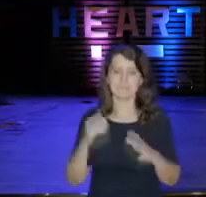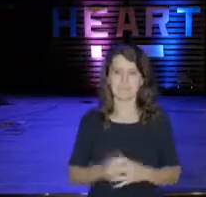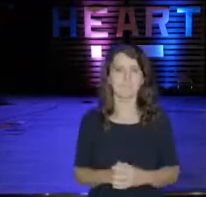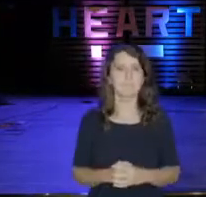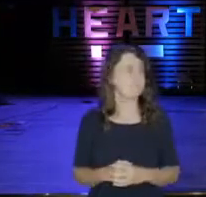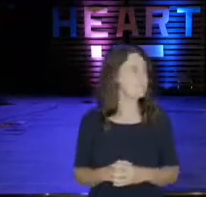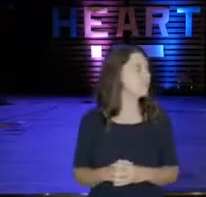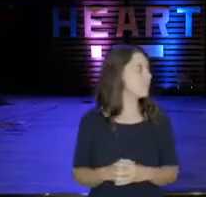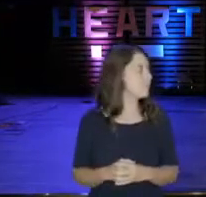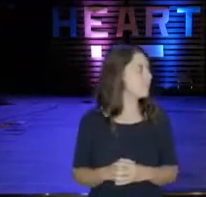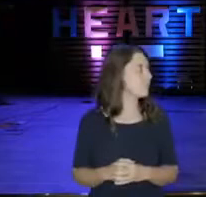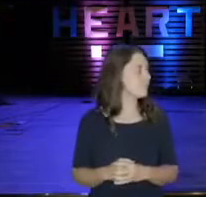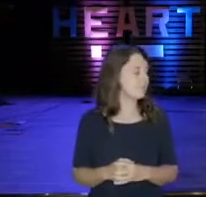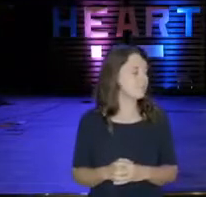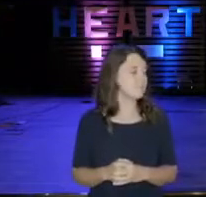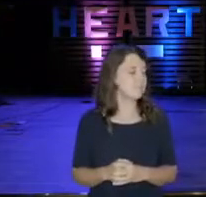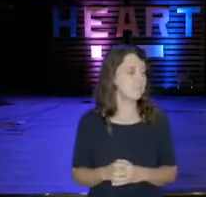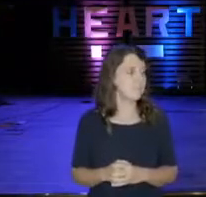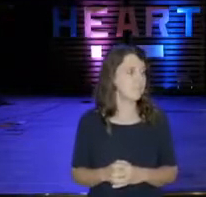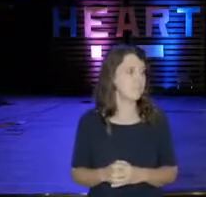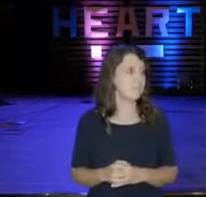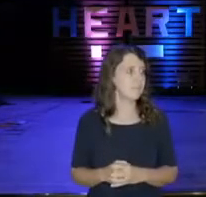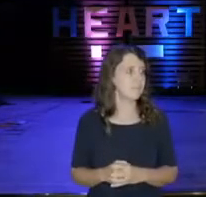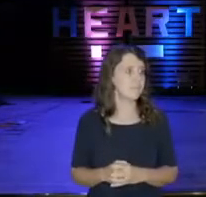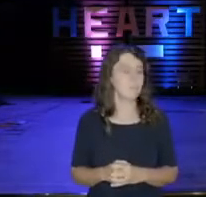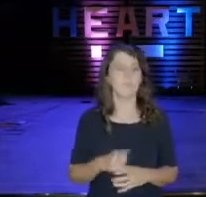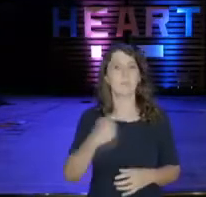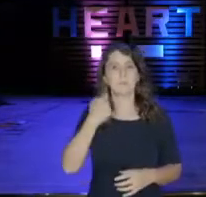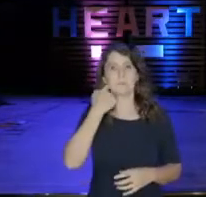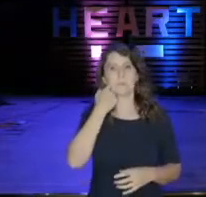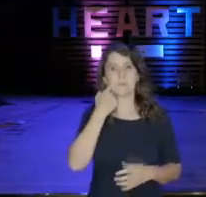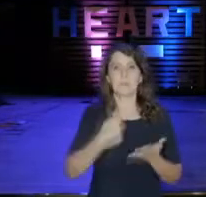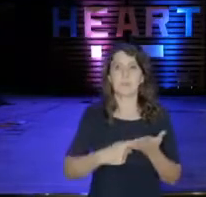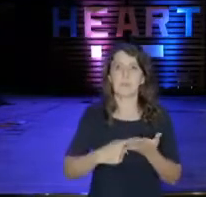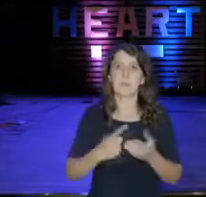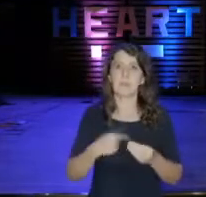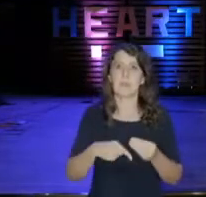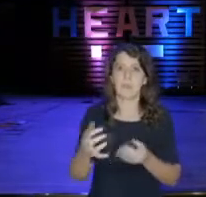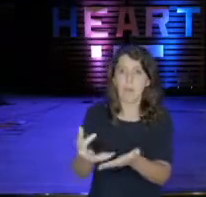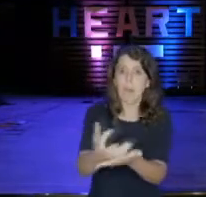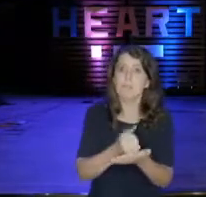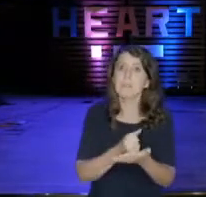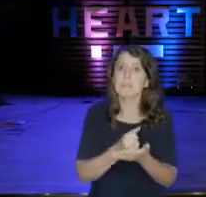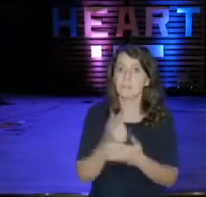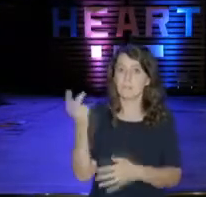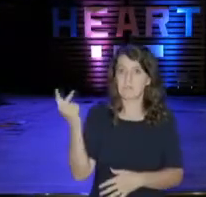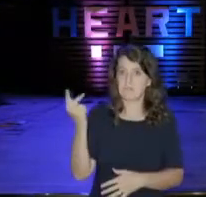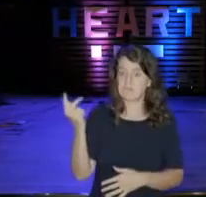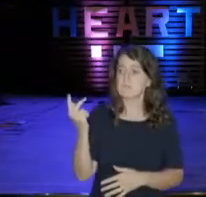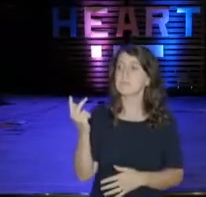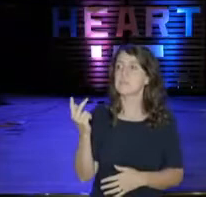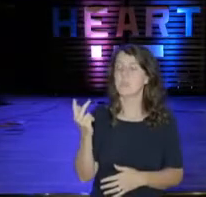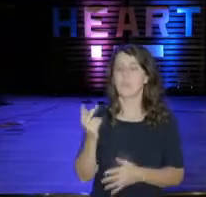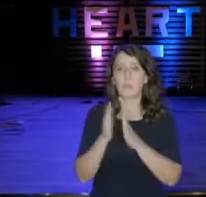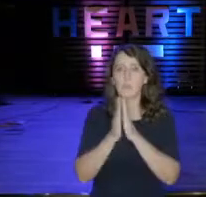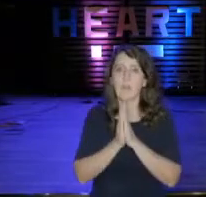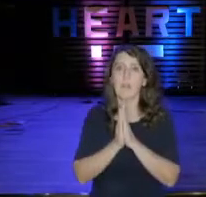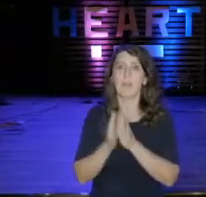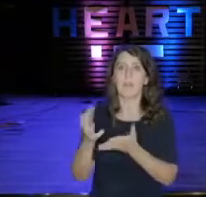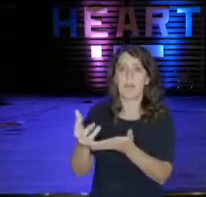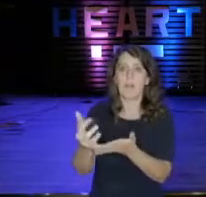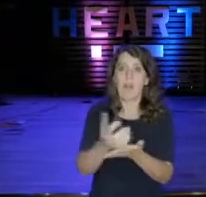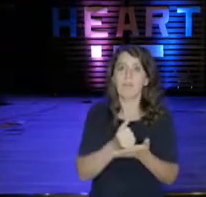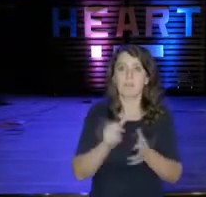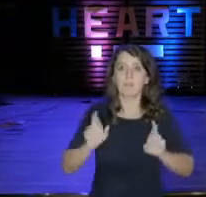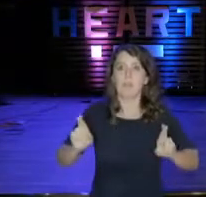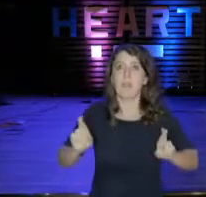Yeah. We talk a lot about harvest, and one of the things that me and Brooklyn truly believe as we come here is that the harvest is ripe, is ready,